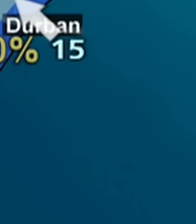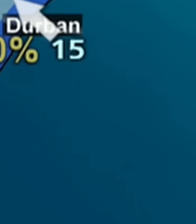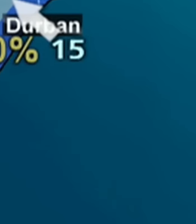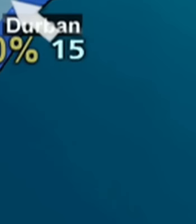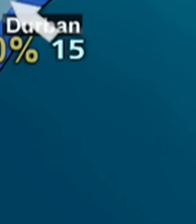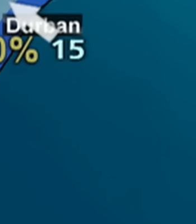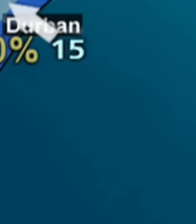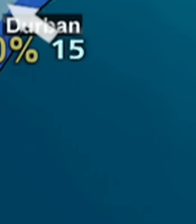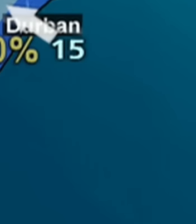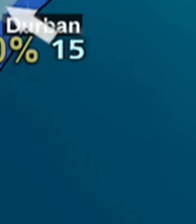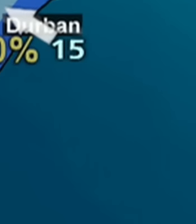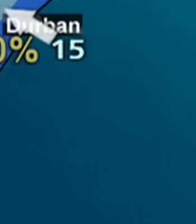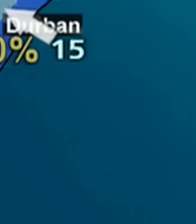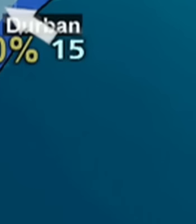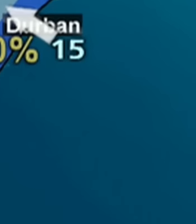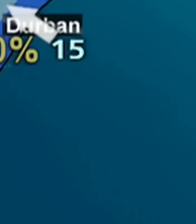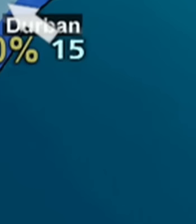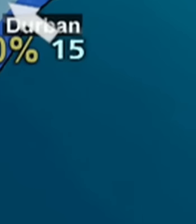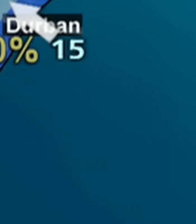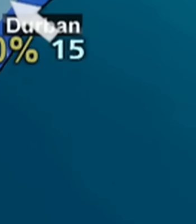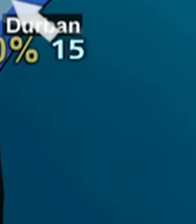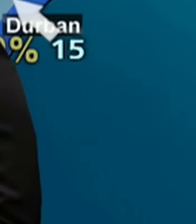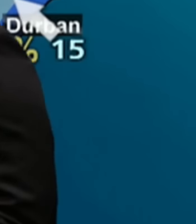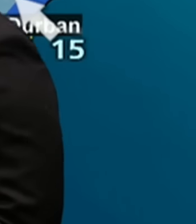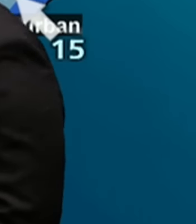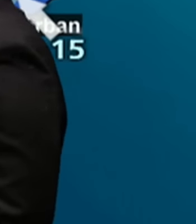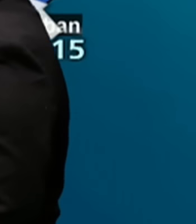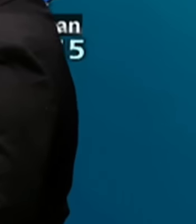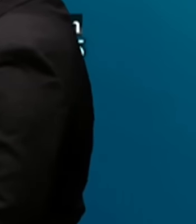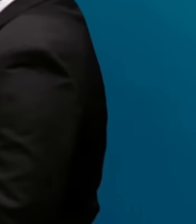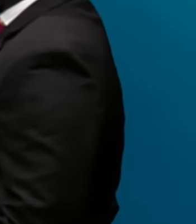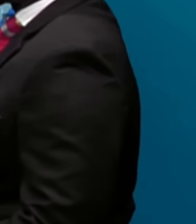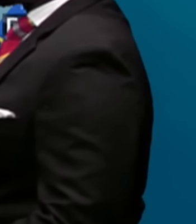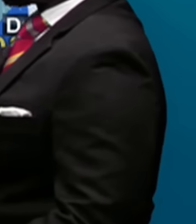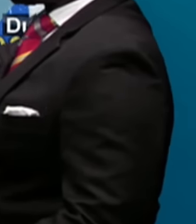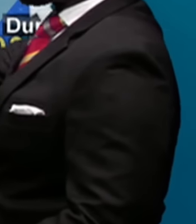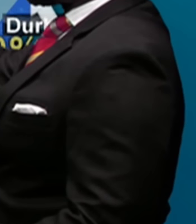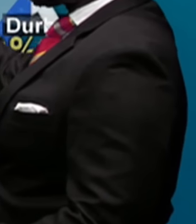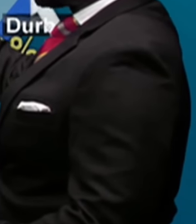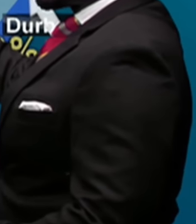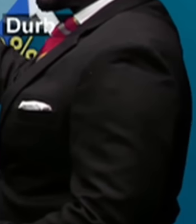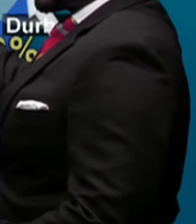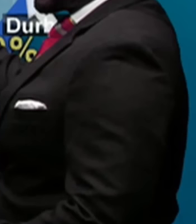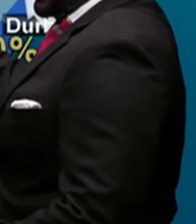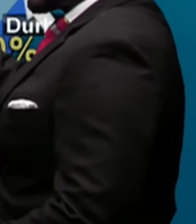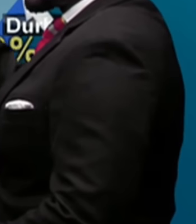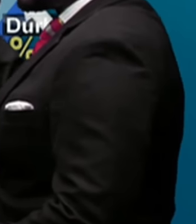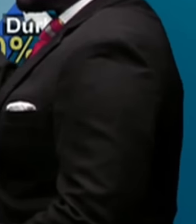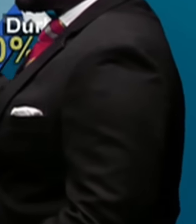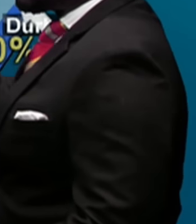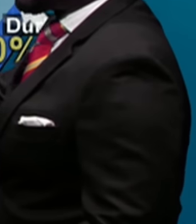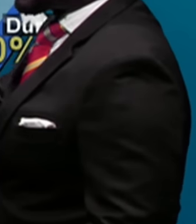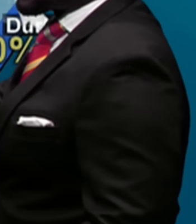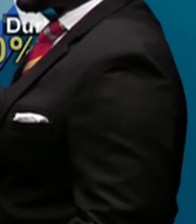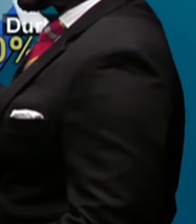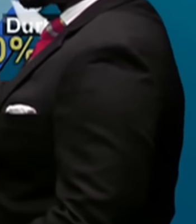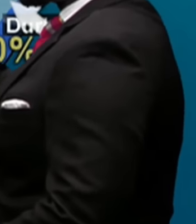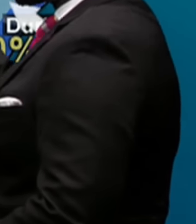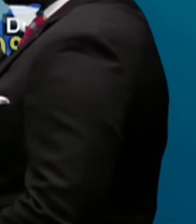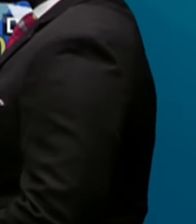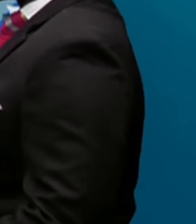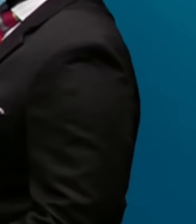Se di tsongana monna ke a leboa papu madube ho sa pele ba tse re shebile hona boholo ba ka re bo tšhabelana ha go hlokomele o tla bele dipula tsena tsa haesale boholo ba Freestata